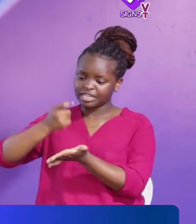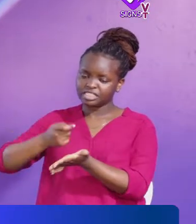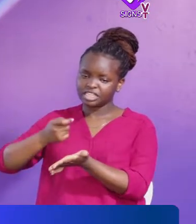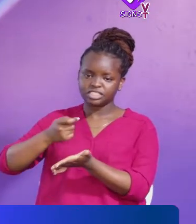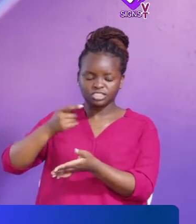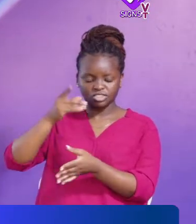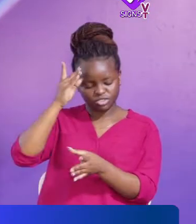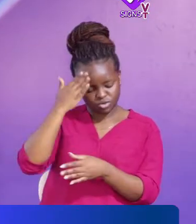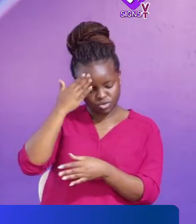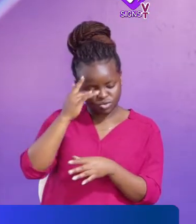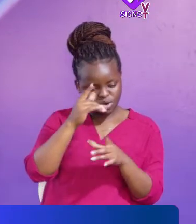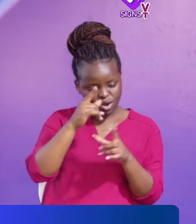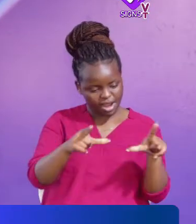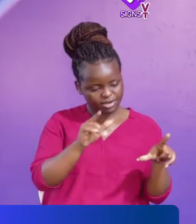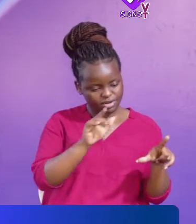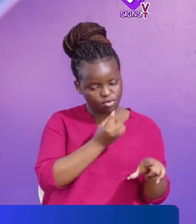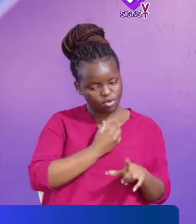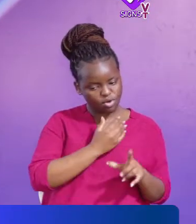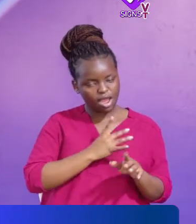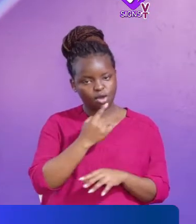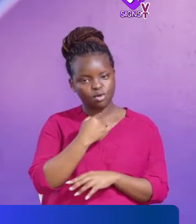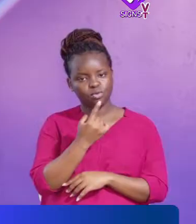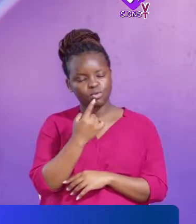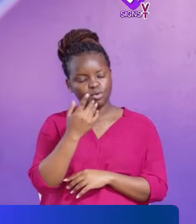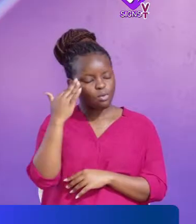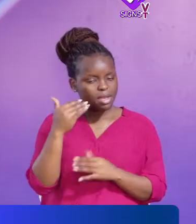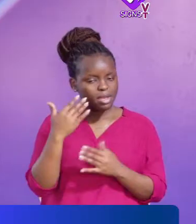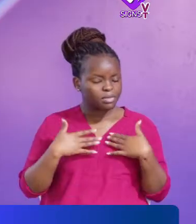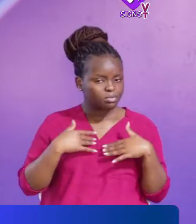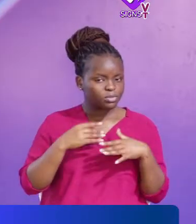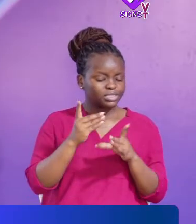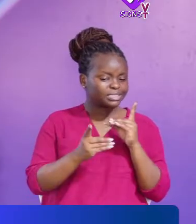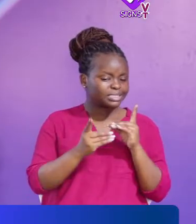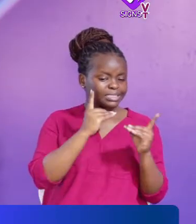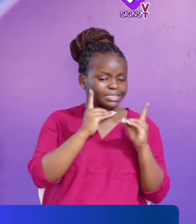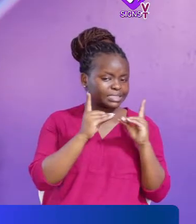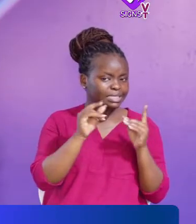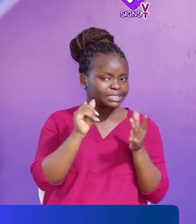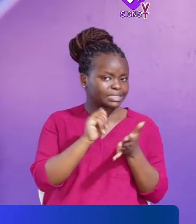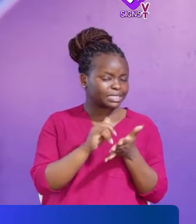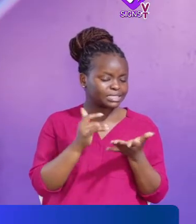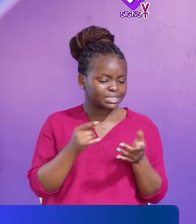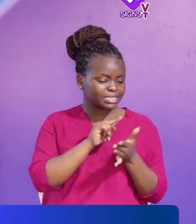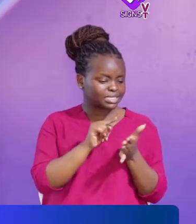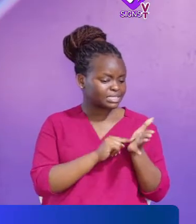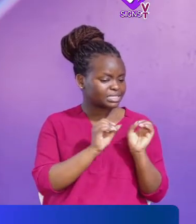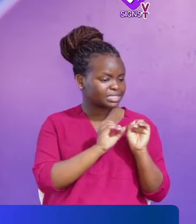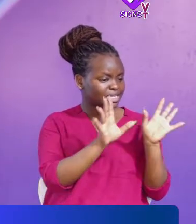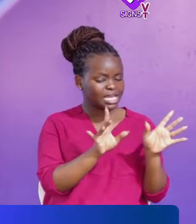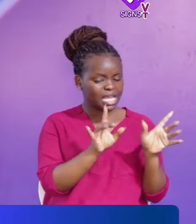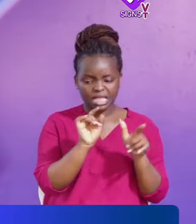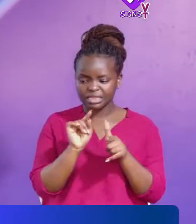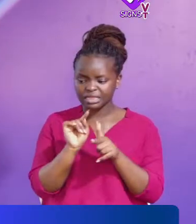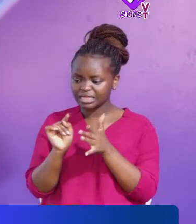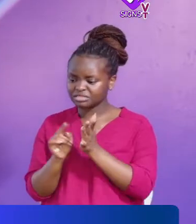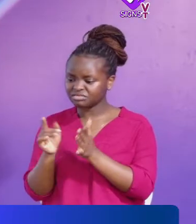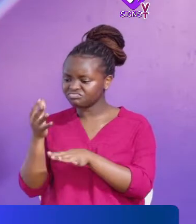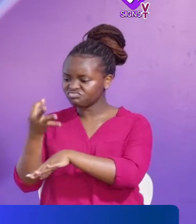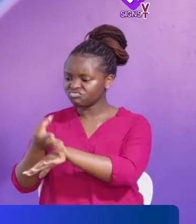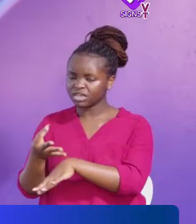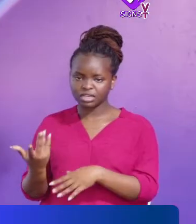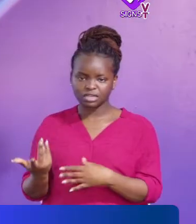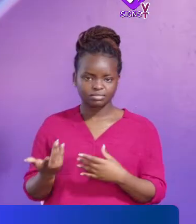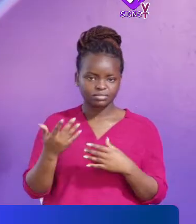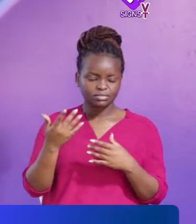this, isn't it? Why should people discuss that? Is it not clear that this is not and this is it, which is authentic?